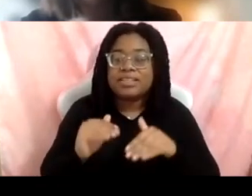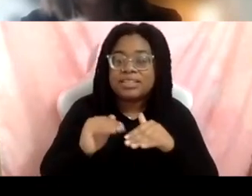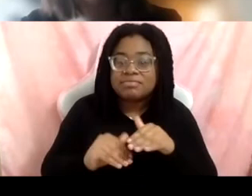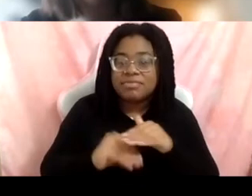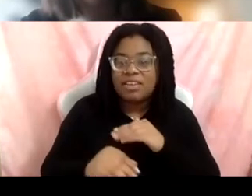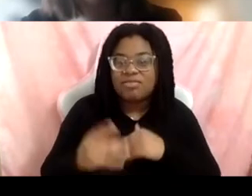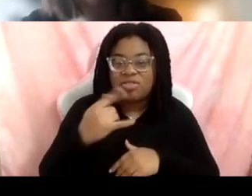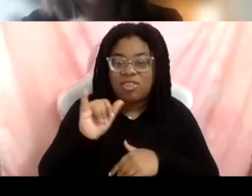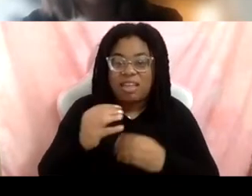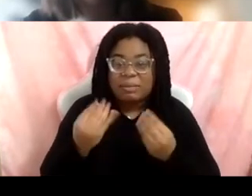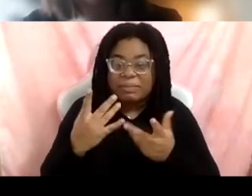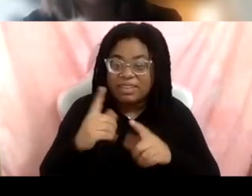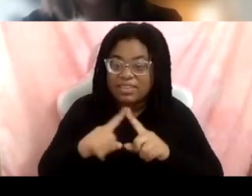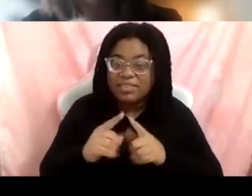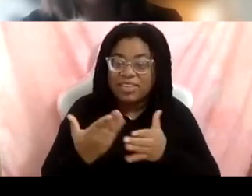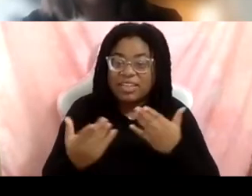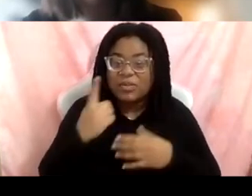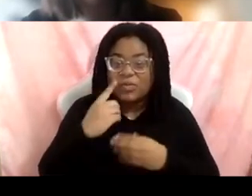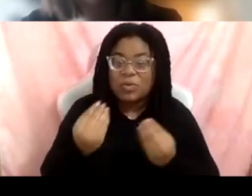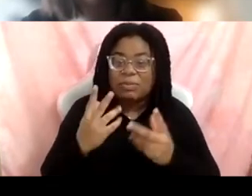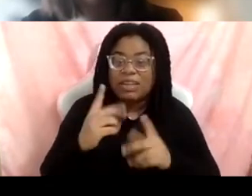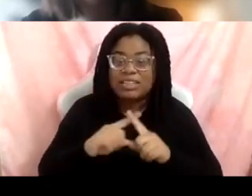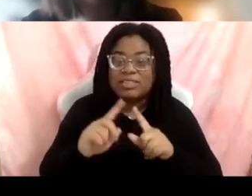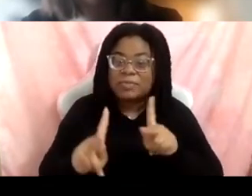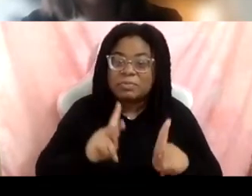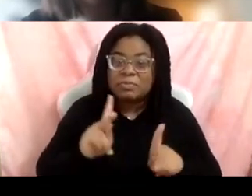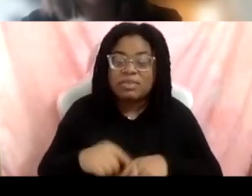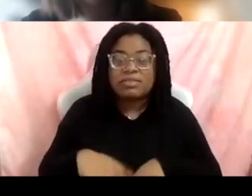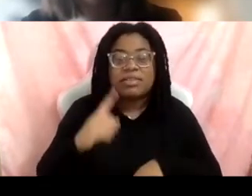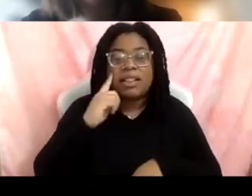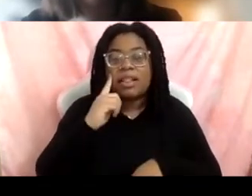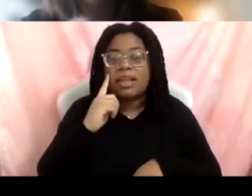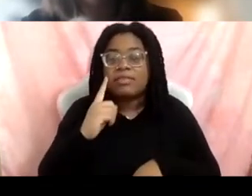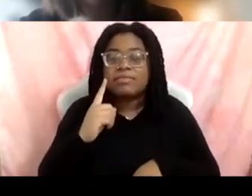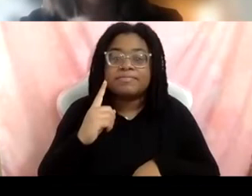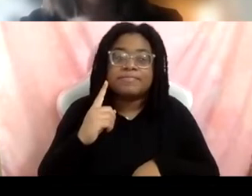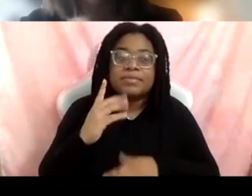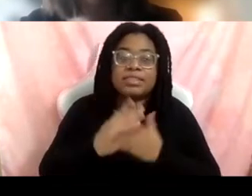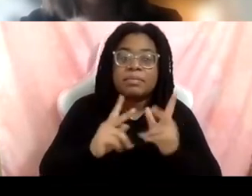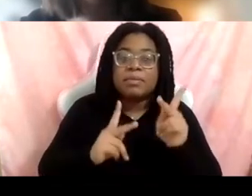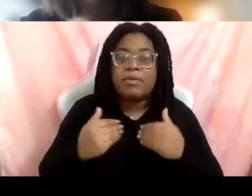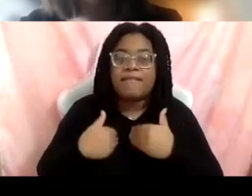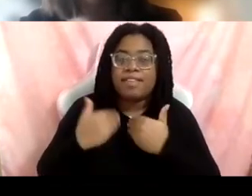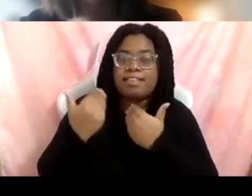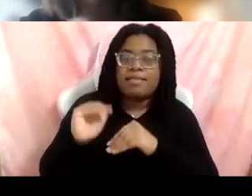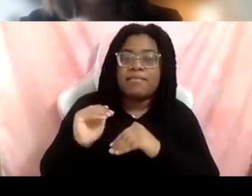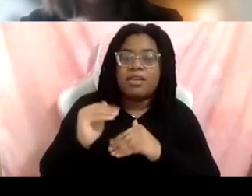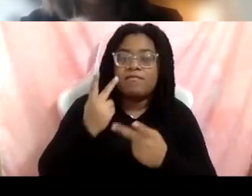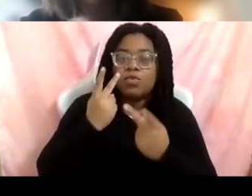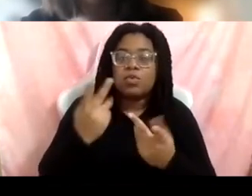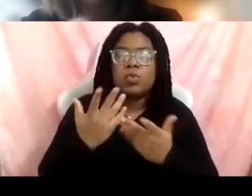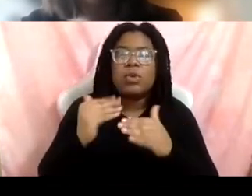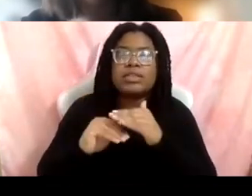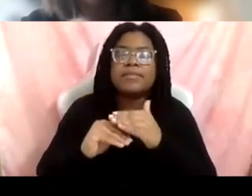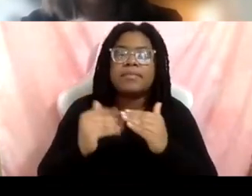like many different things for different people. I think sometimes people have sort of limited views of what accessibility can